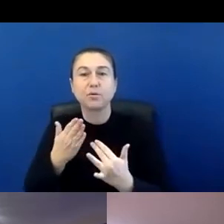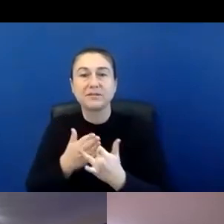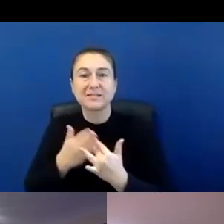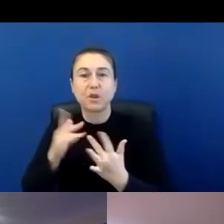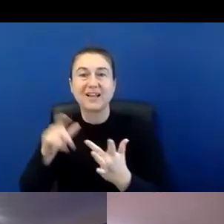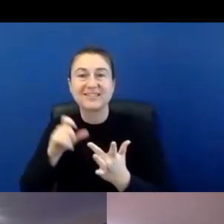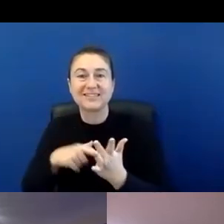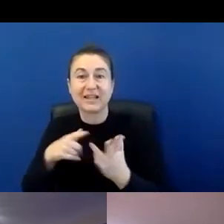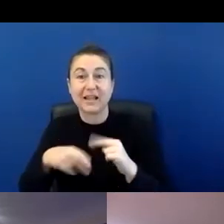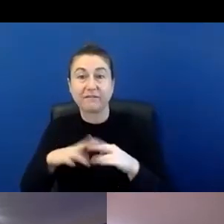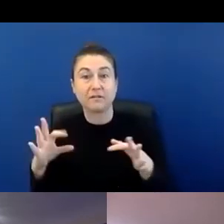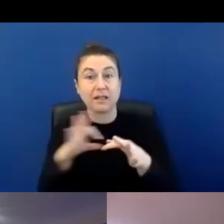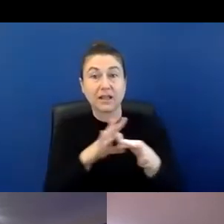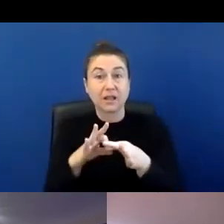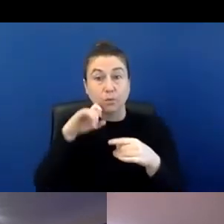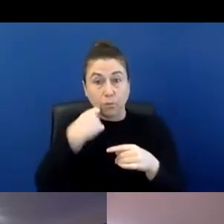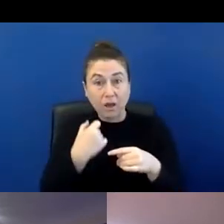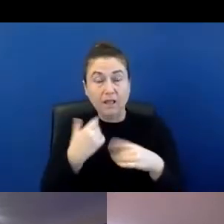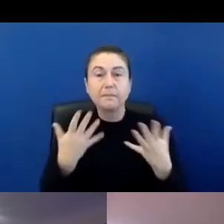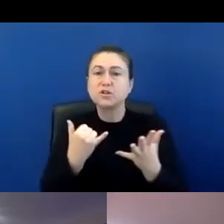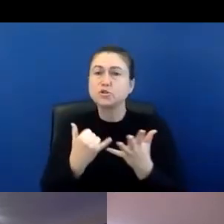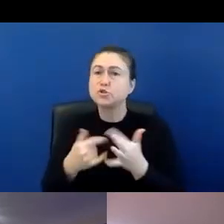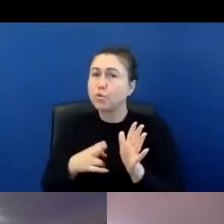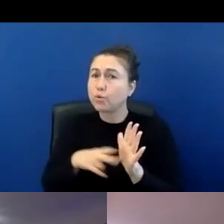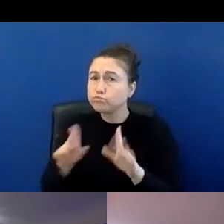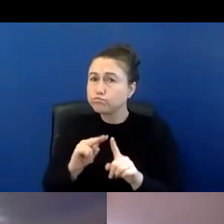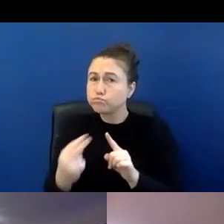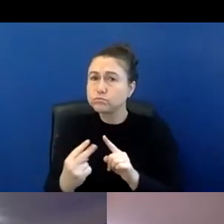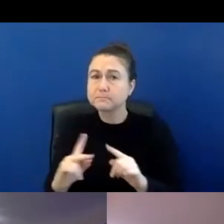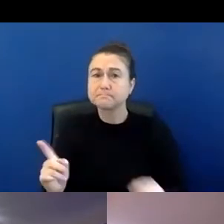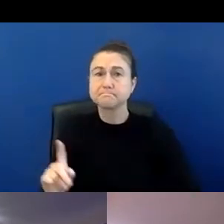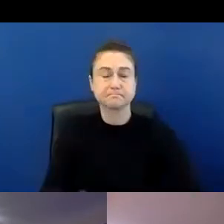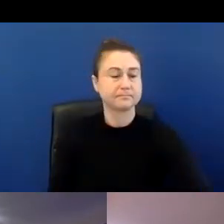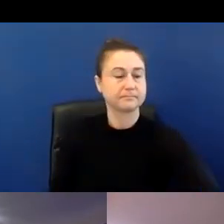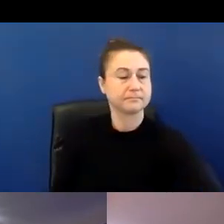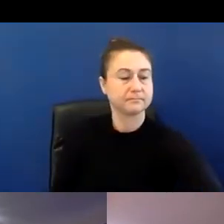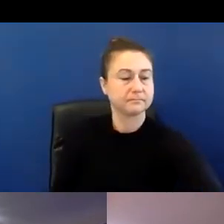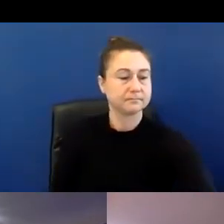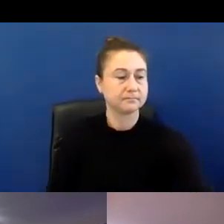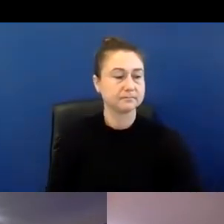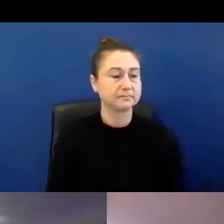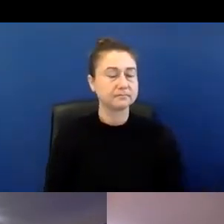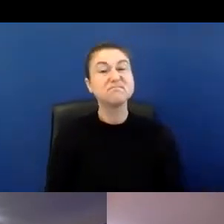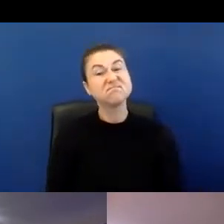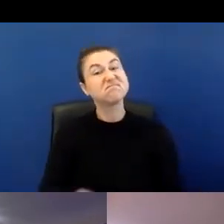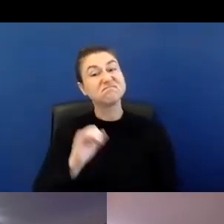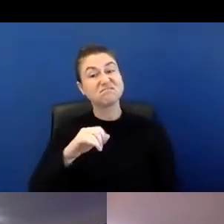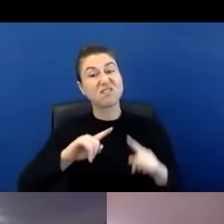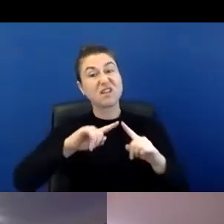linked in with this. But Sean, did you have any observations about this? I was, you know, all the points being raised are